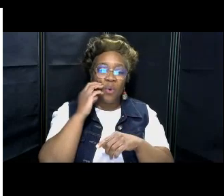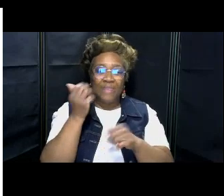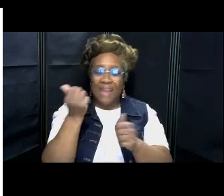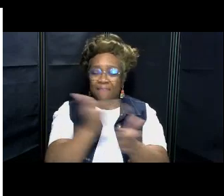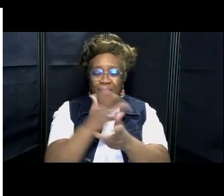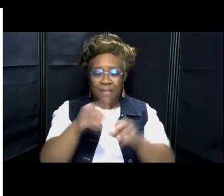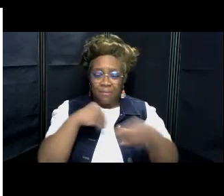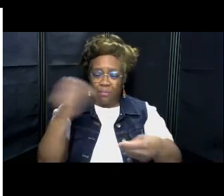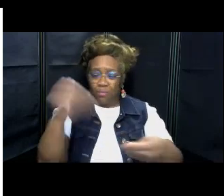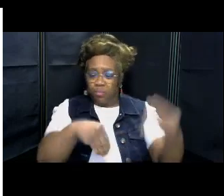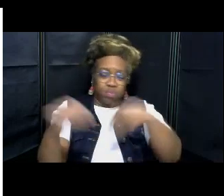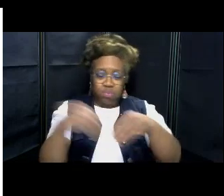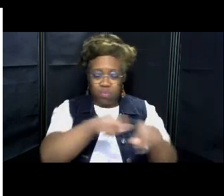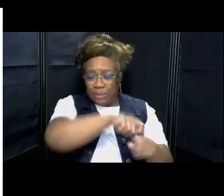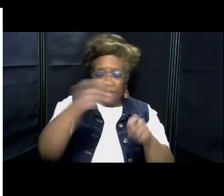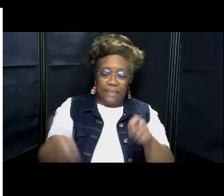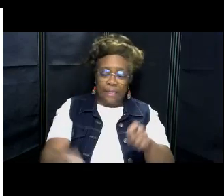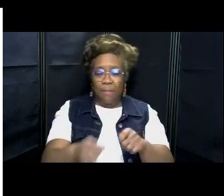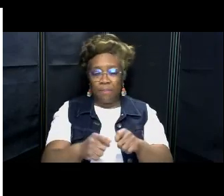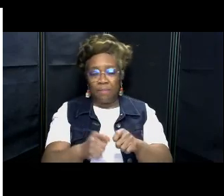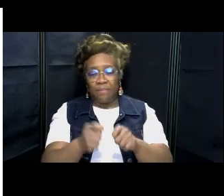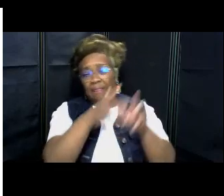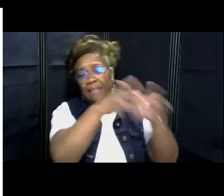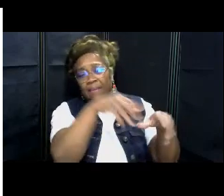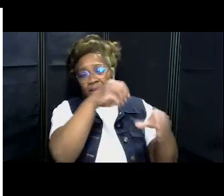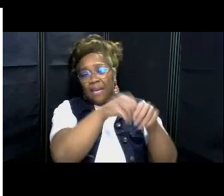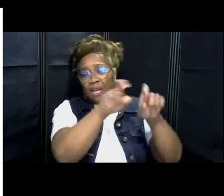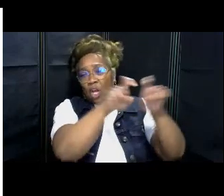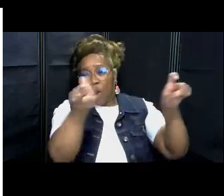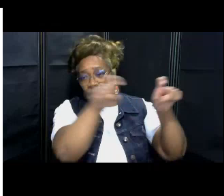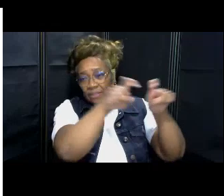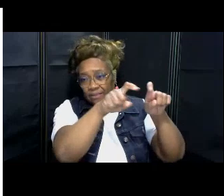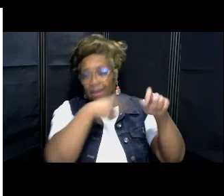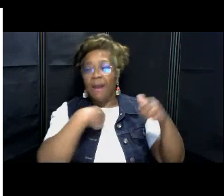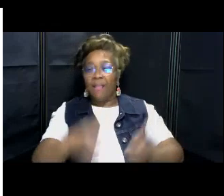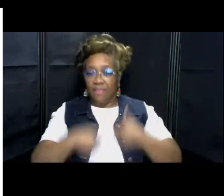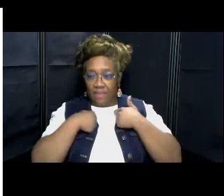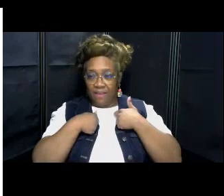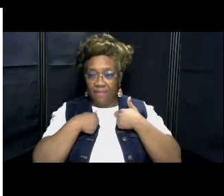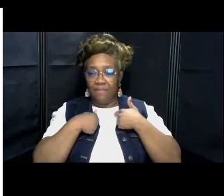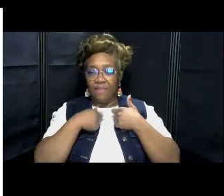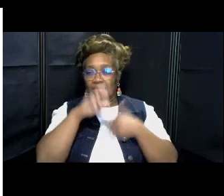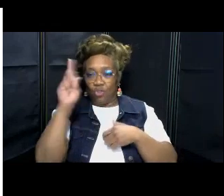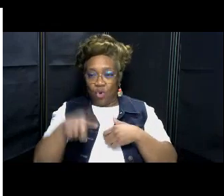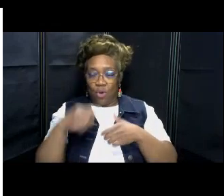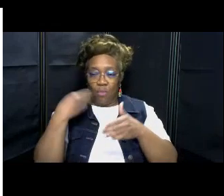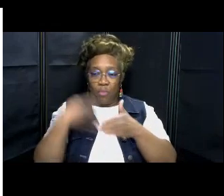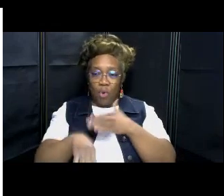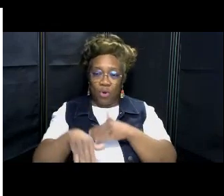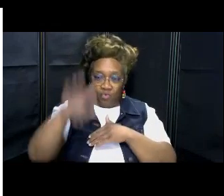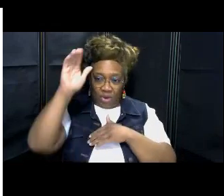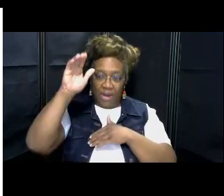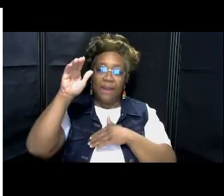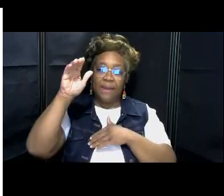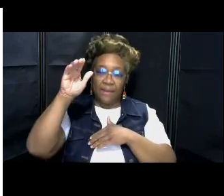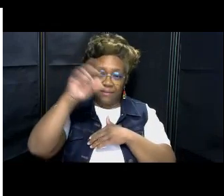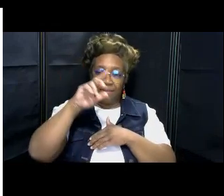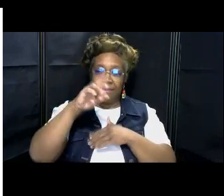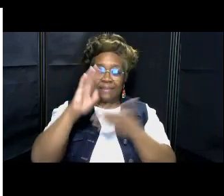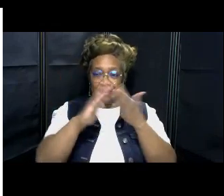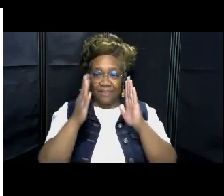what I do. And so when my lights go out, now I live in Detroit too, been born and raised here in the city for my entire 58 years